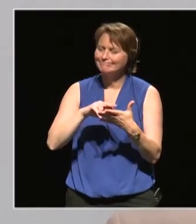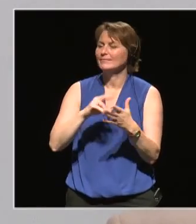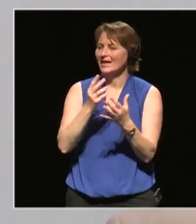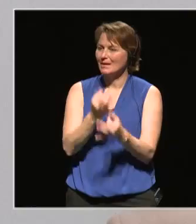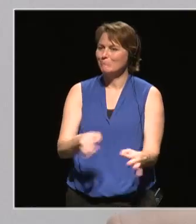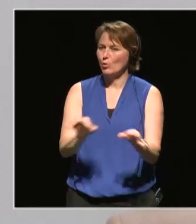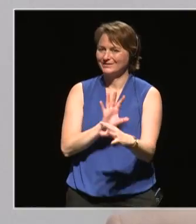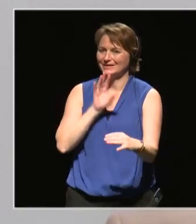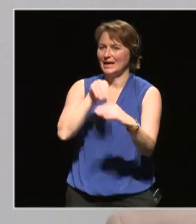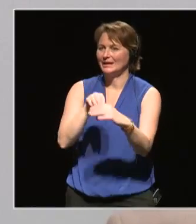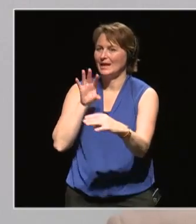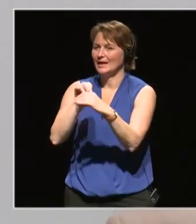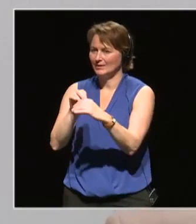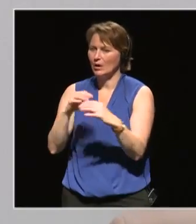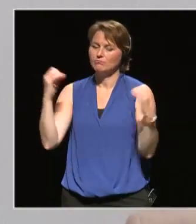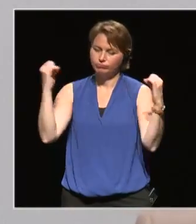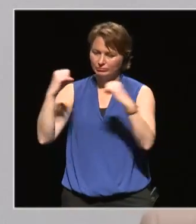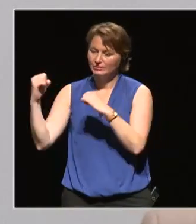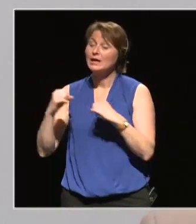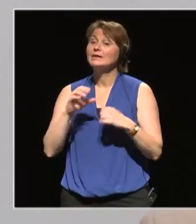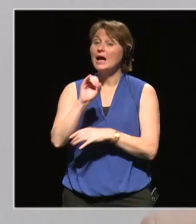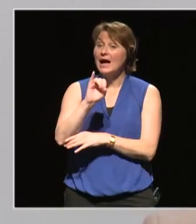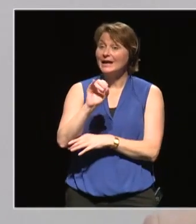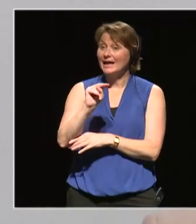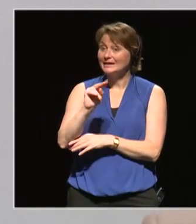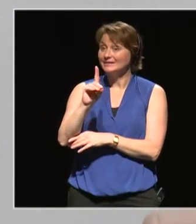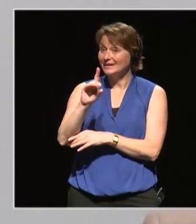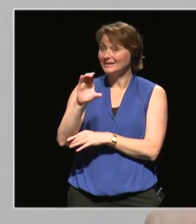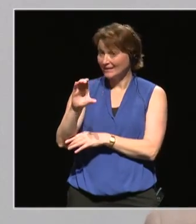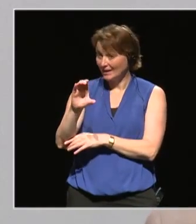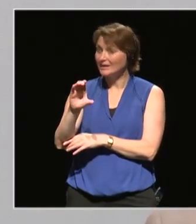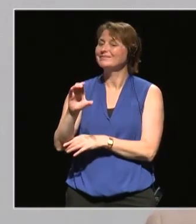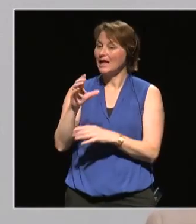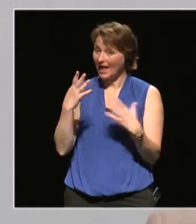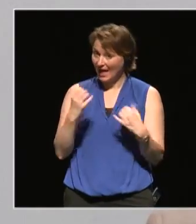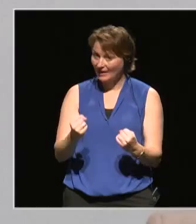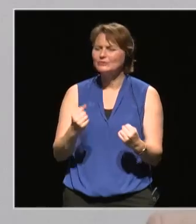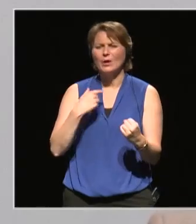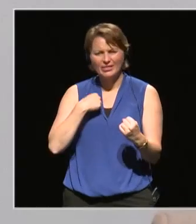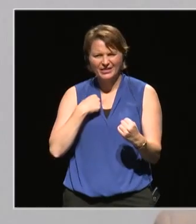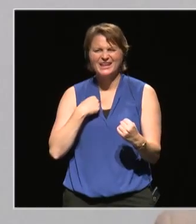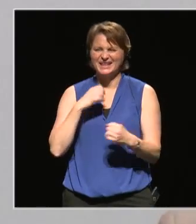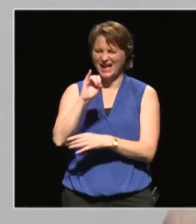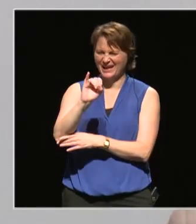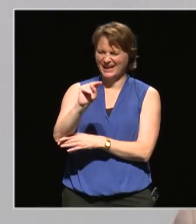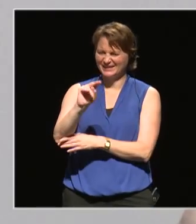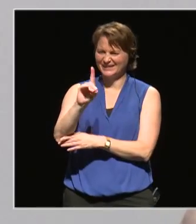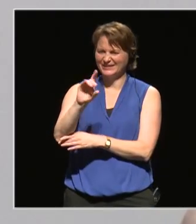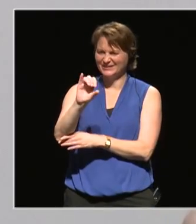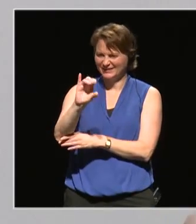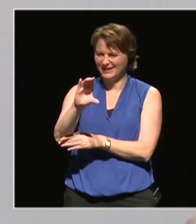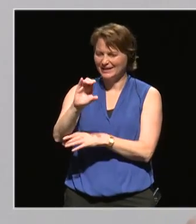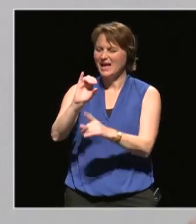the INDCs. Paris should drop the I. So the intended nationally determined contributions should